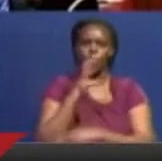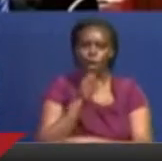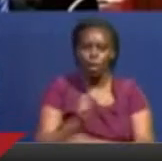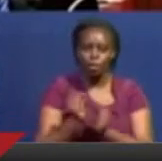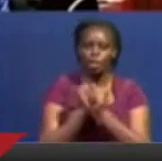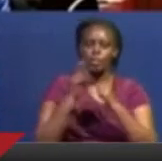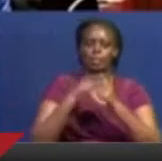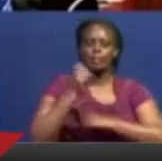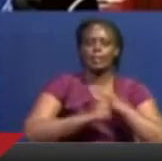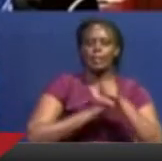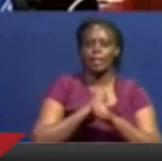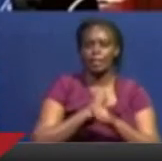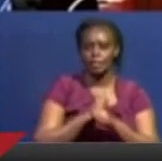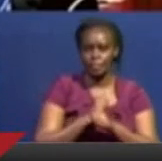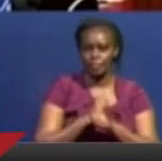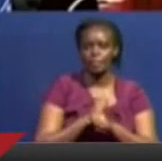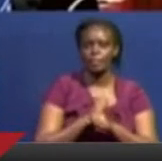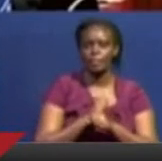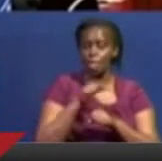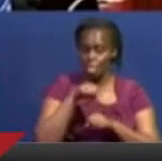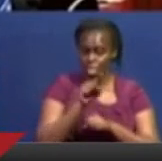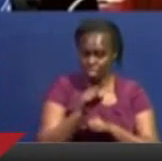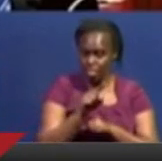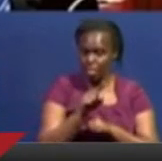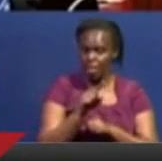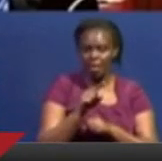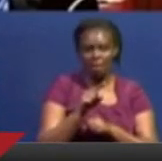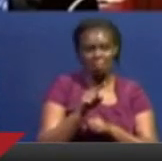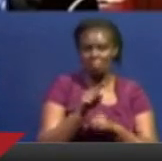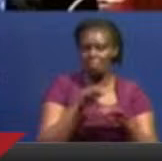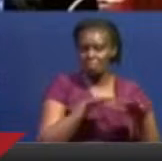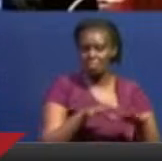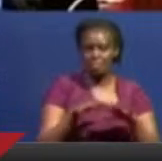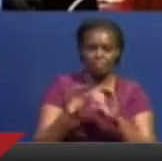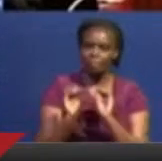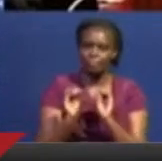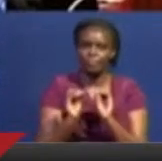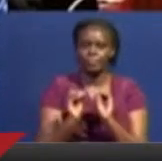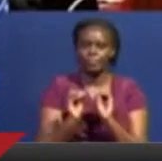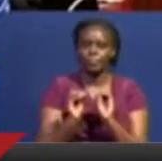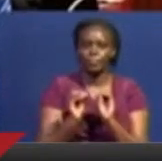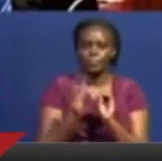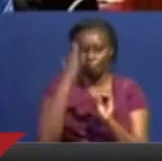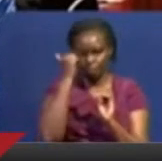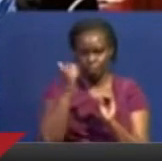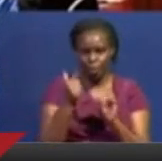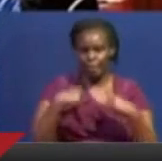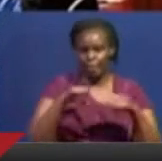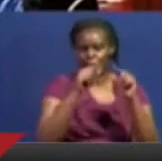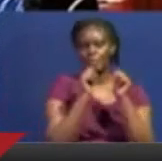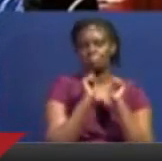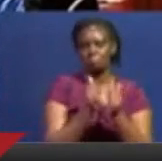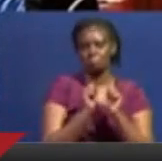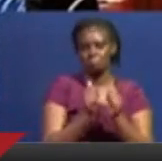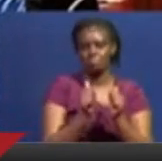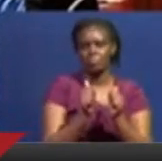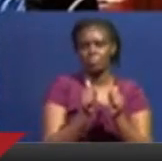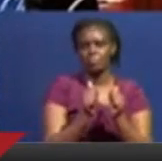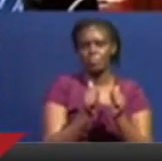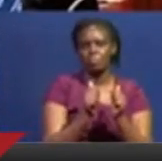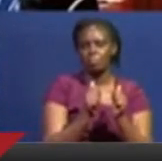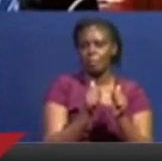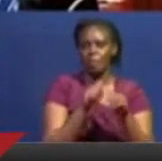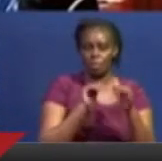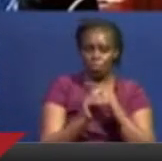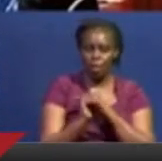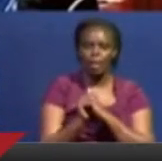of 18 years. They should not be penalized for their academic success by being